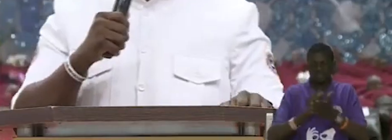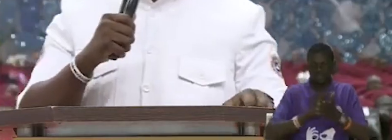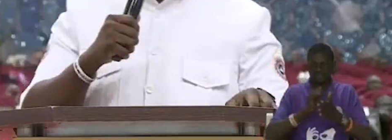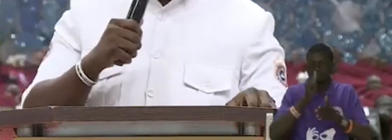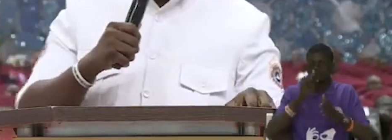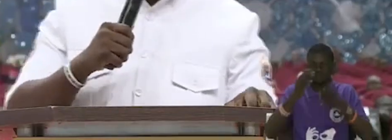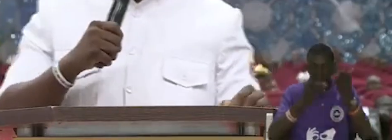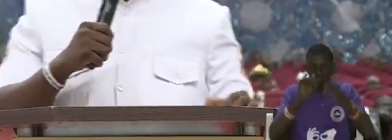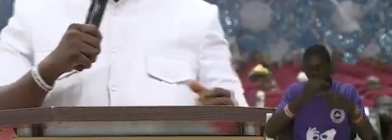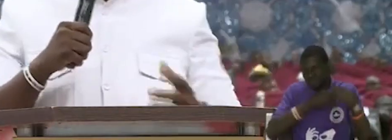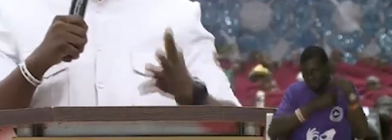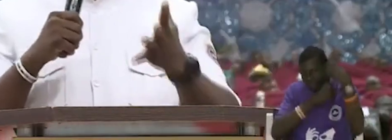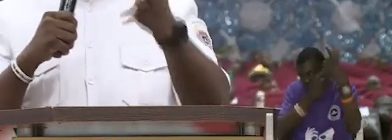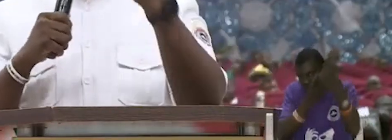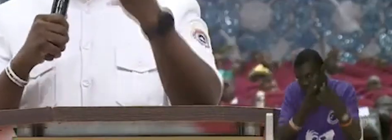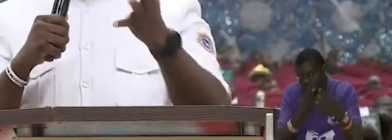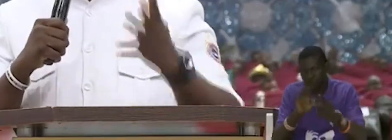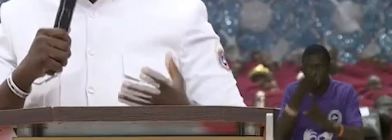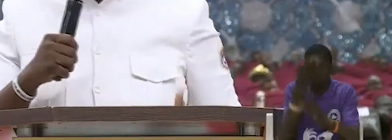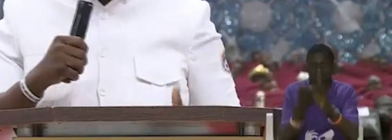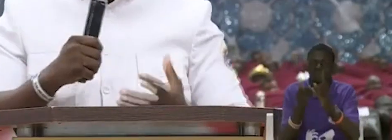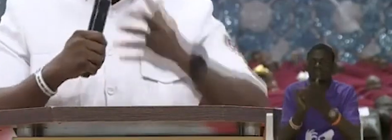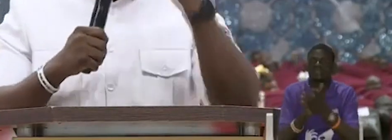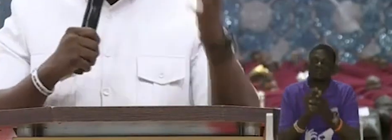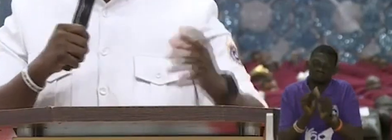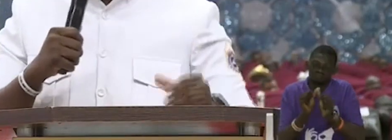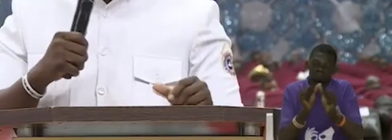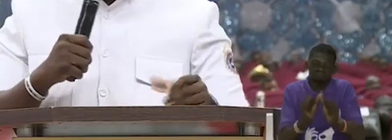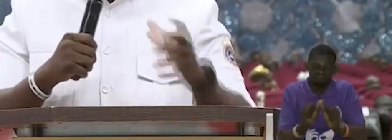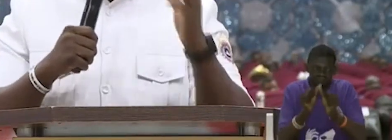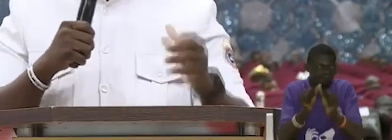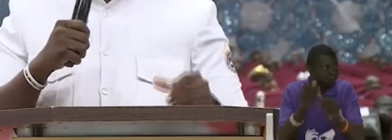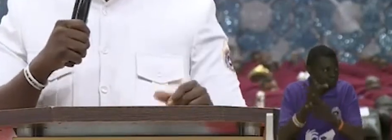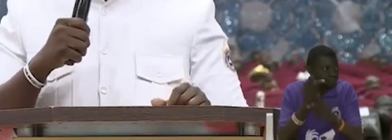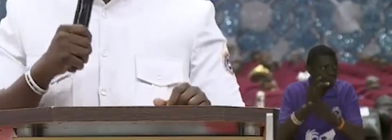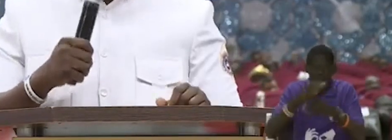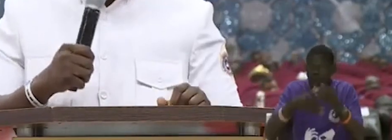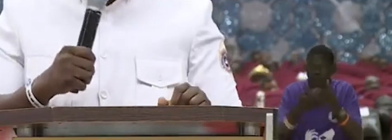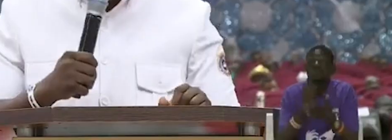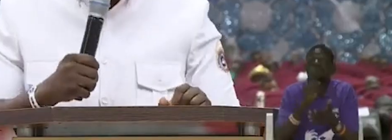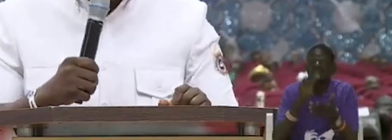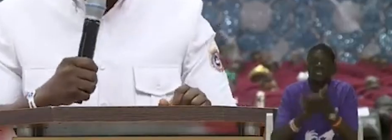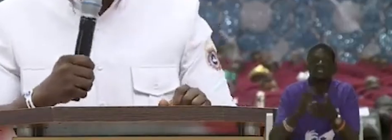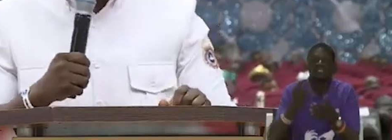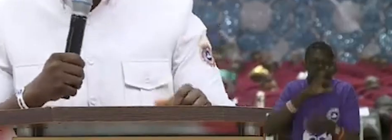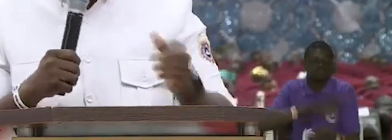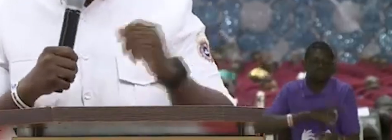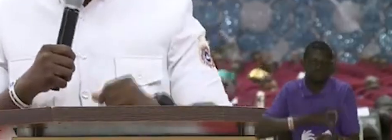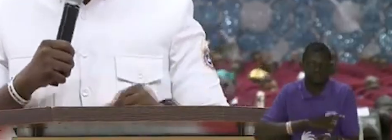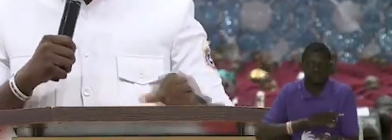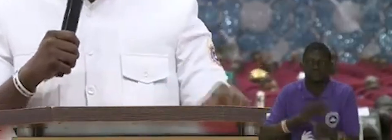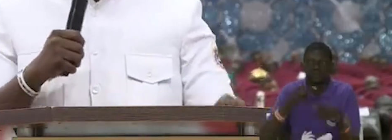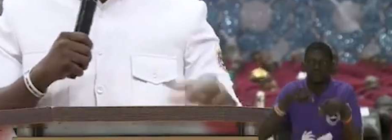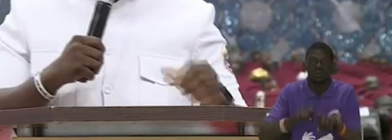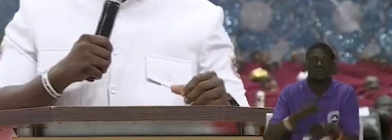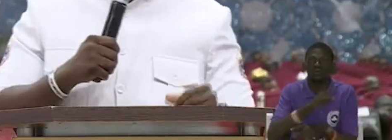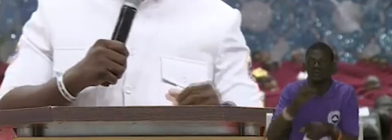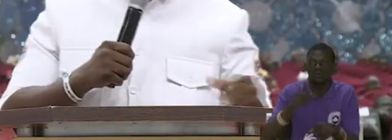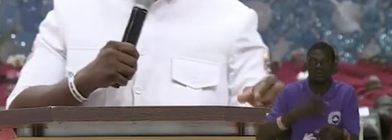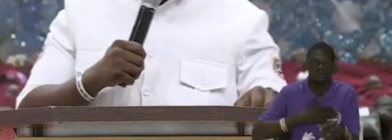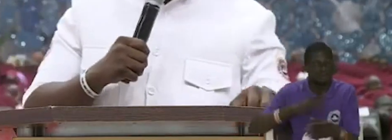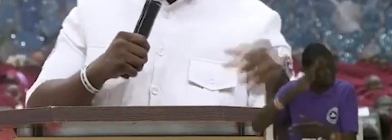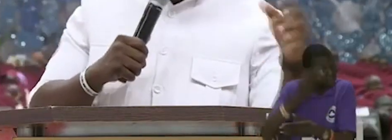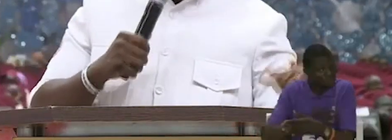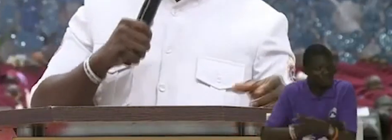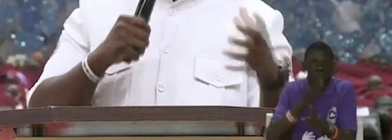me all these years. The one that has kept custodian of all these things and ensure that they are profitable. While you, my son,